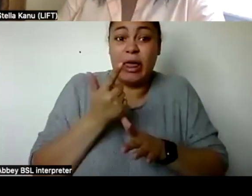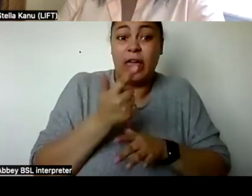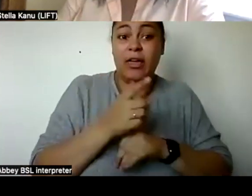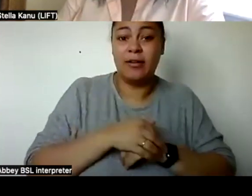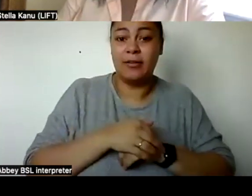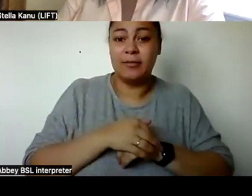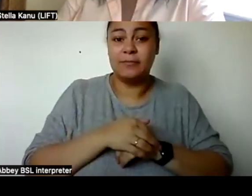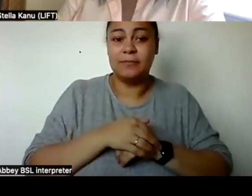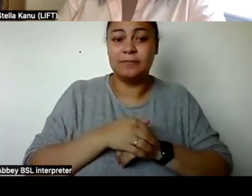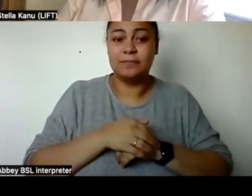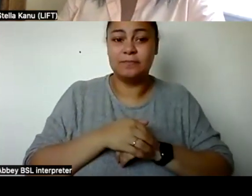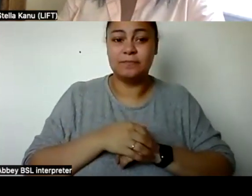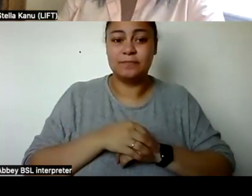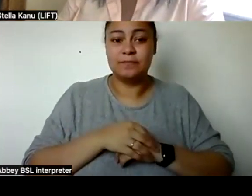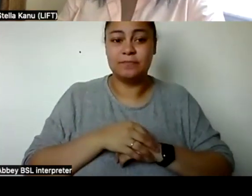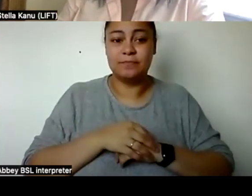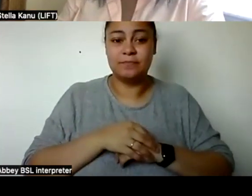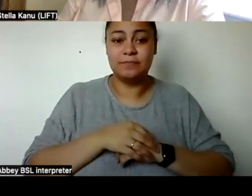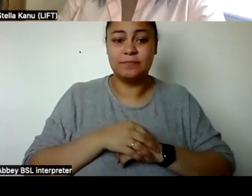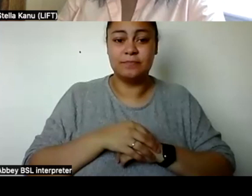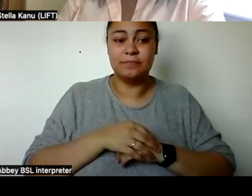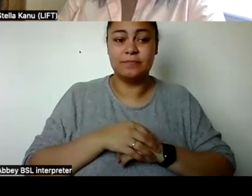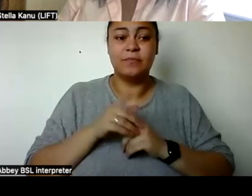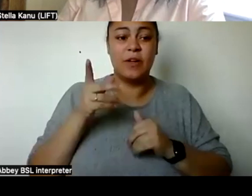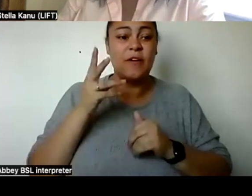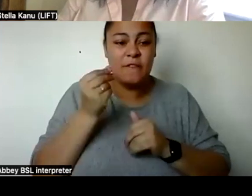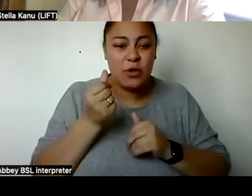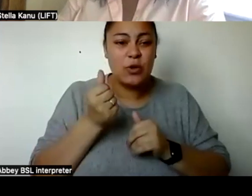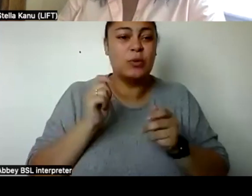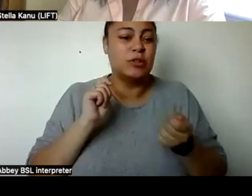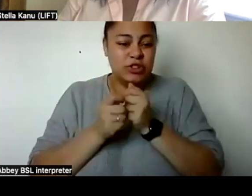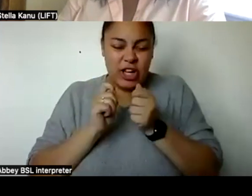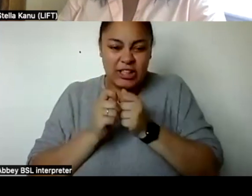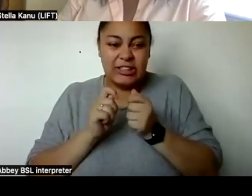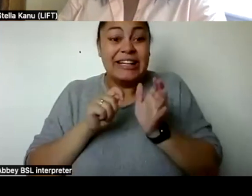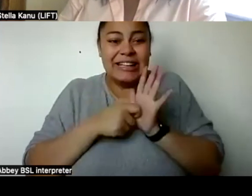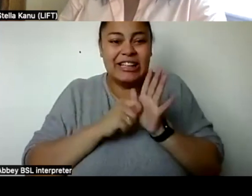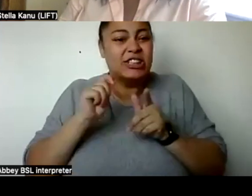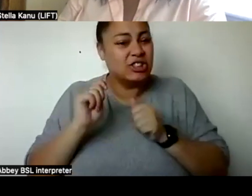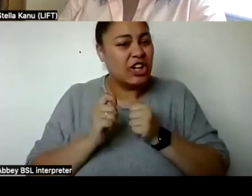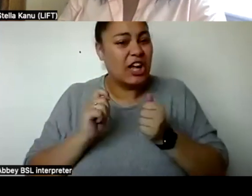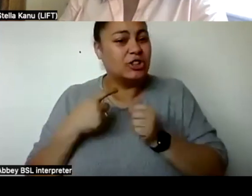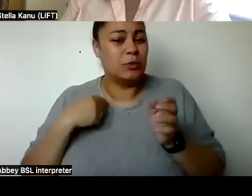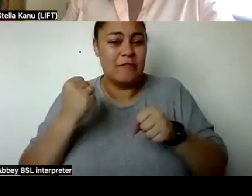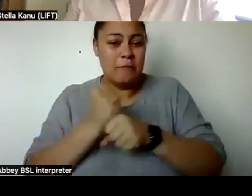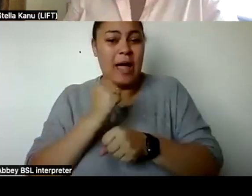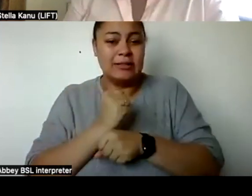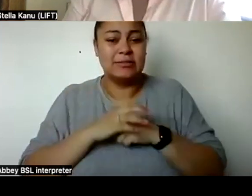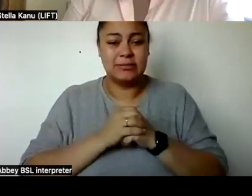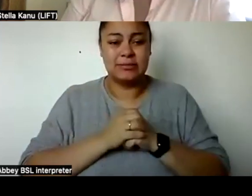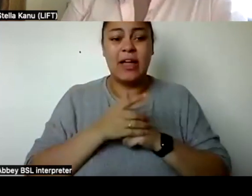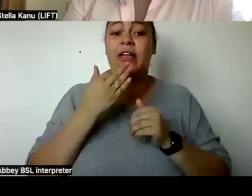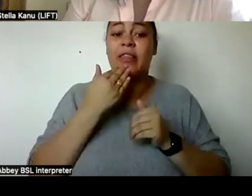And those are just a few of the key changes we made. So I hope something there might have been useful to you. And thank you for